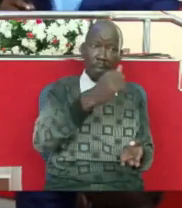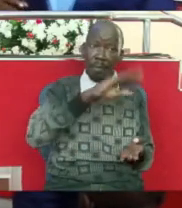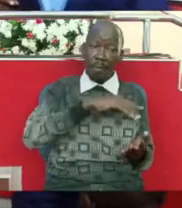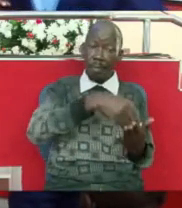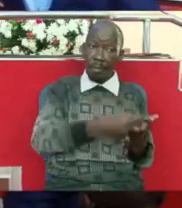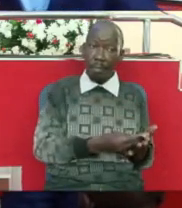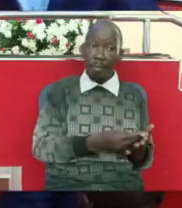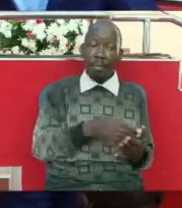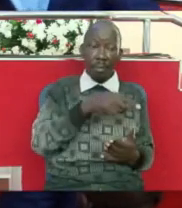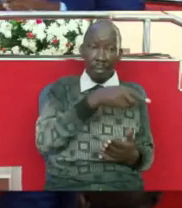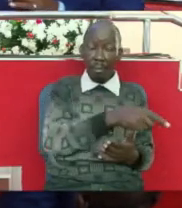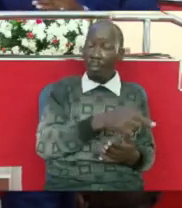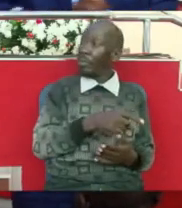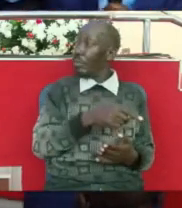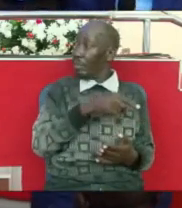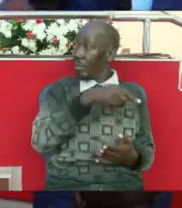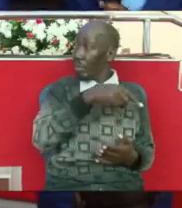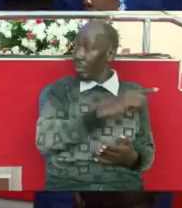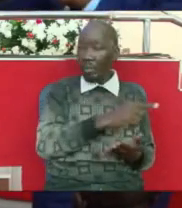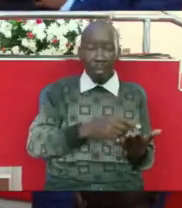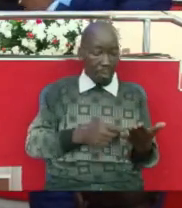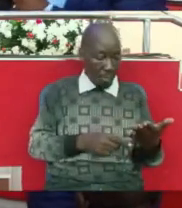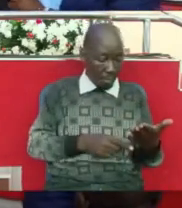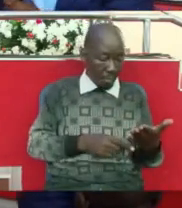they would charge your card